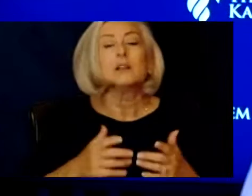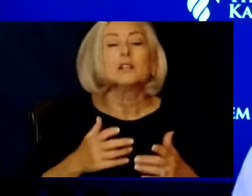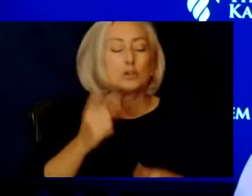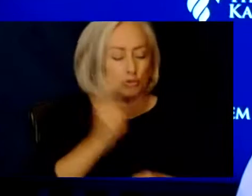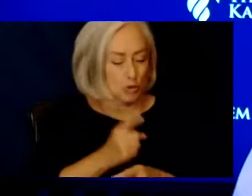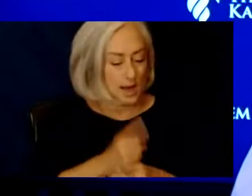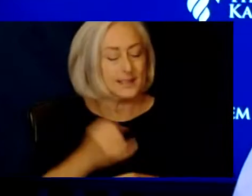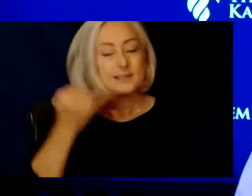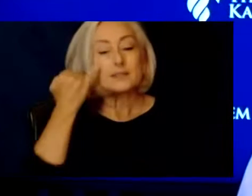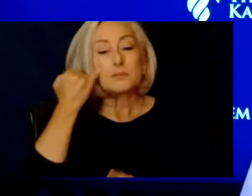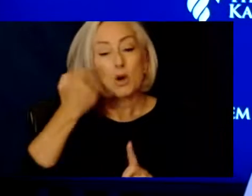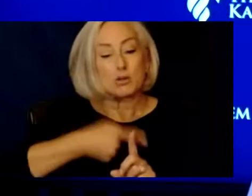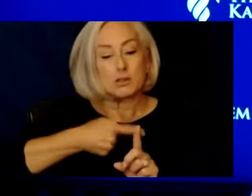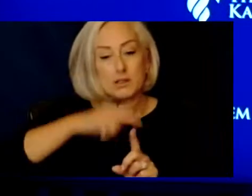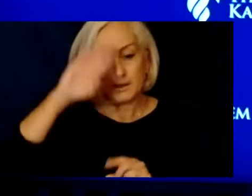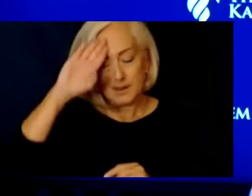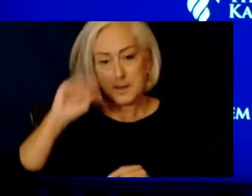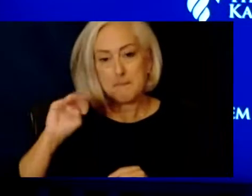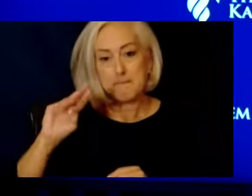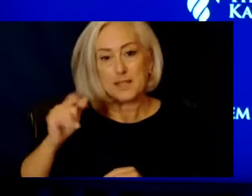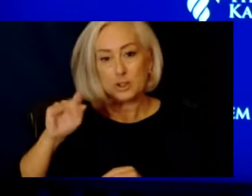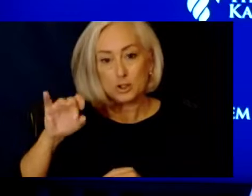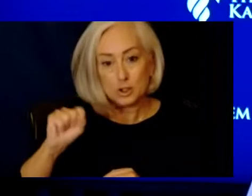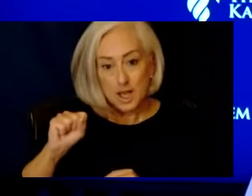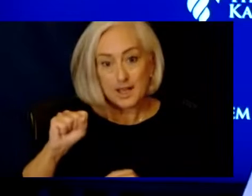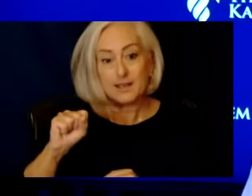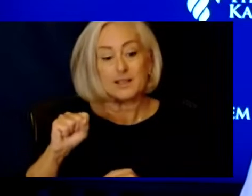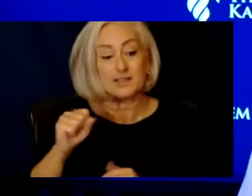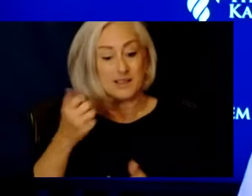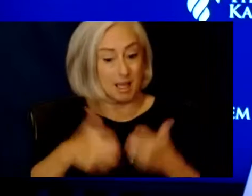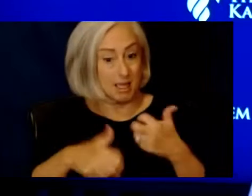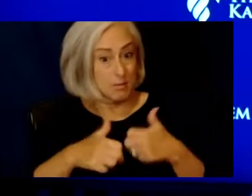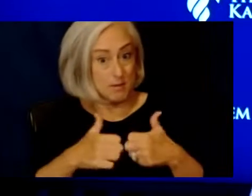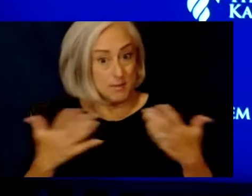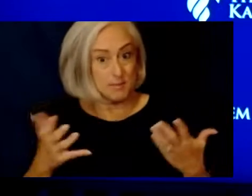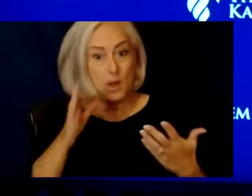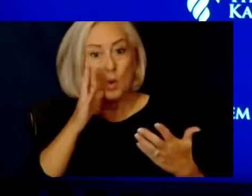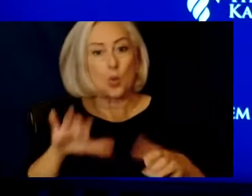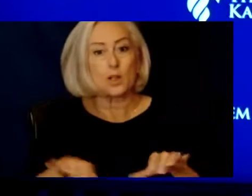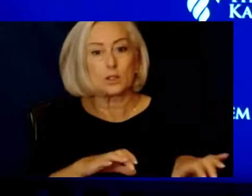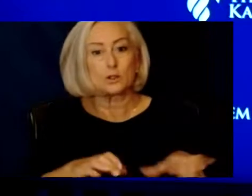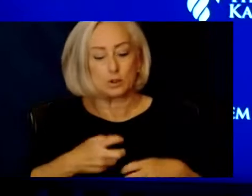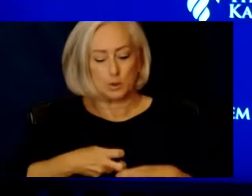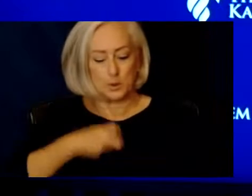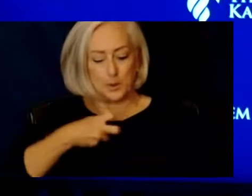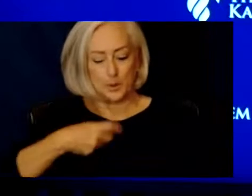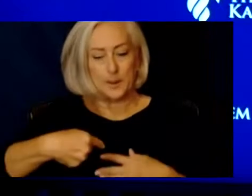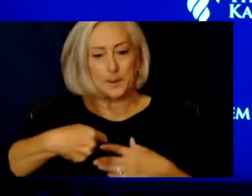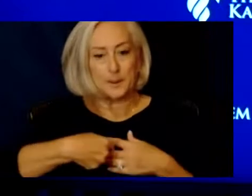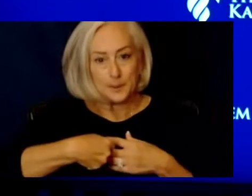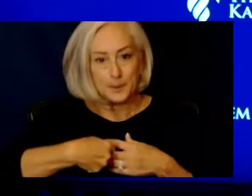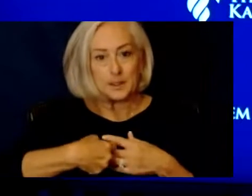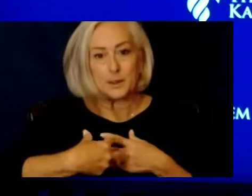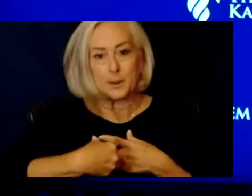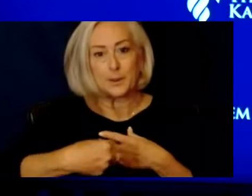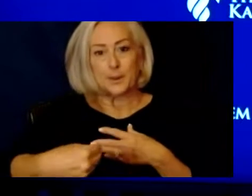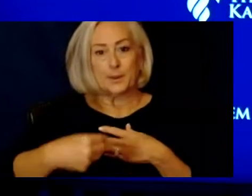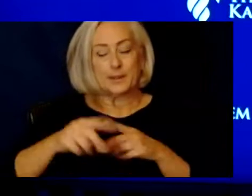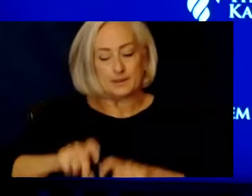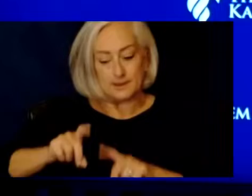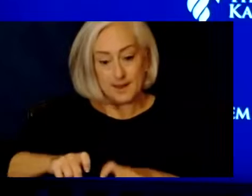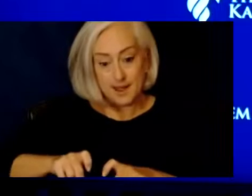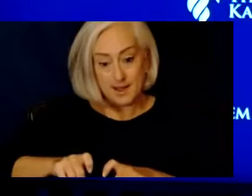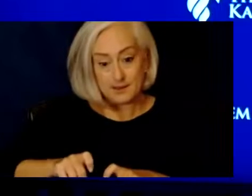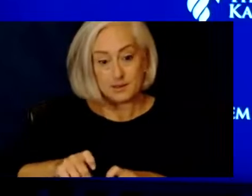be on the table as a possibility, we're going to want to do the spinal tap. And so whether you come to the emergency room or if you're transferred into